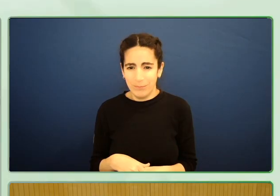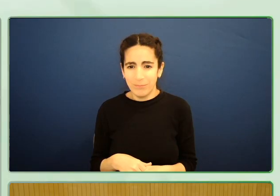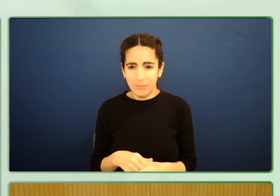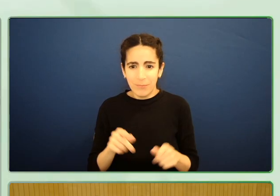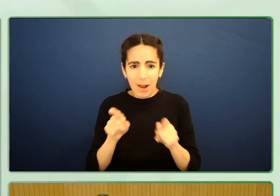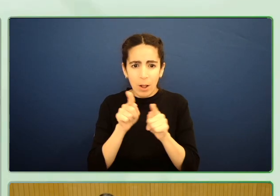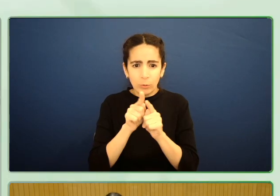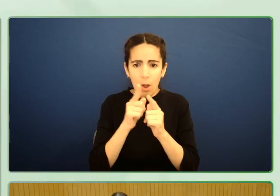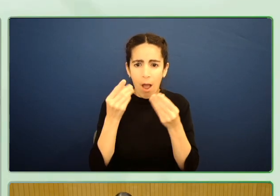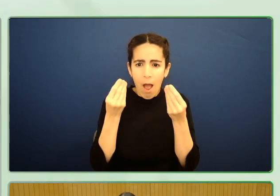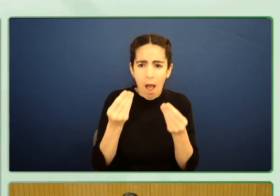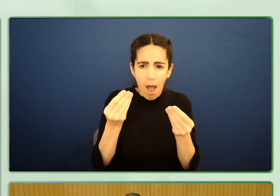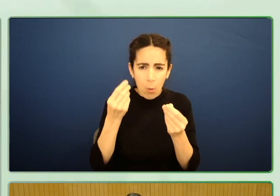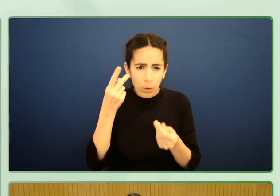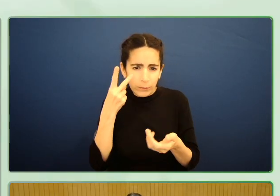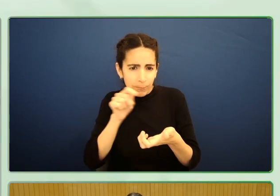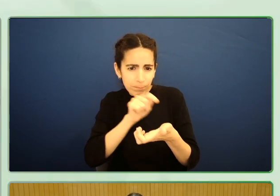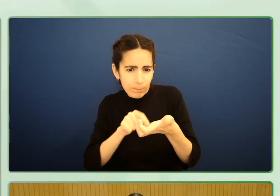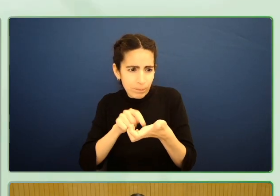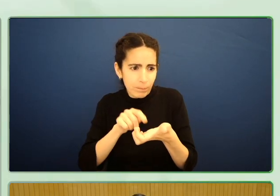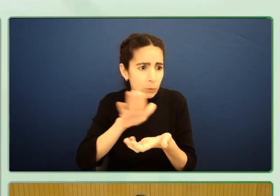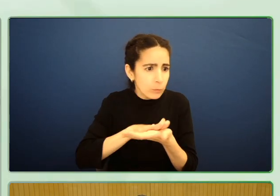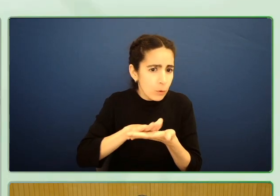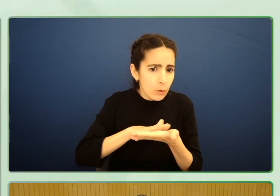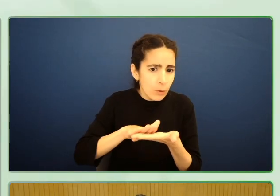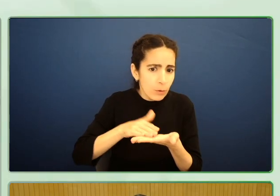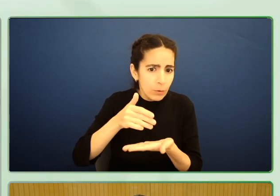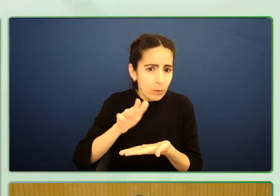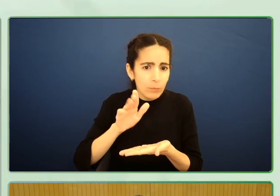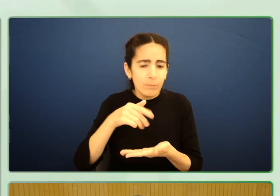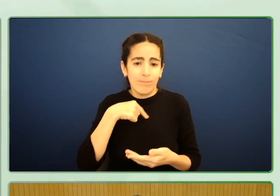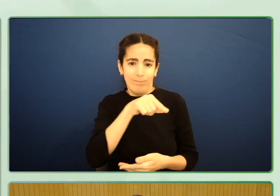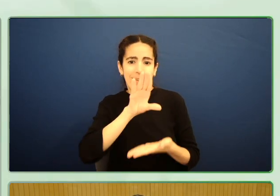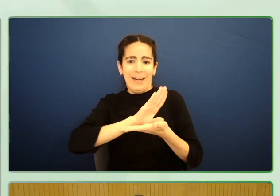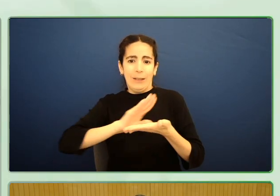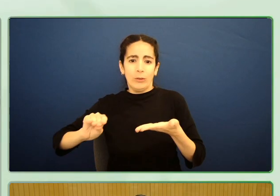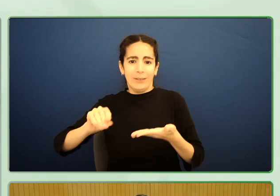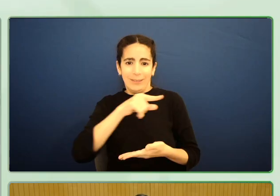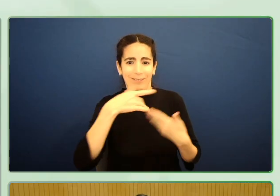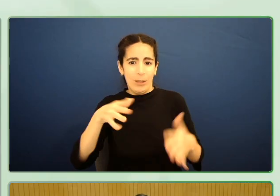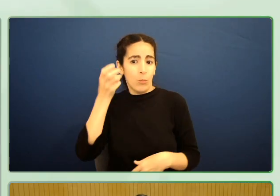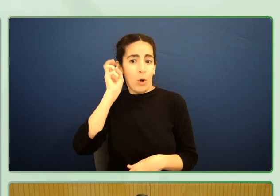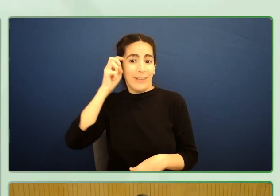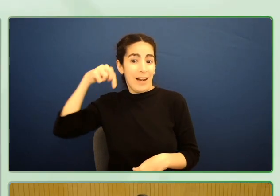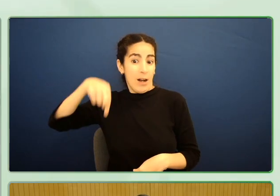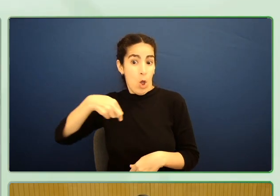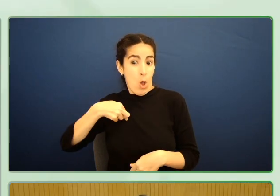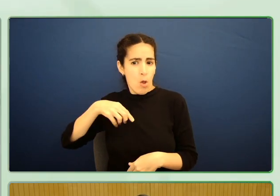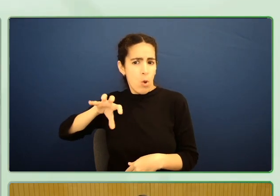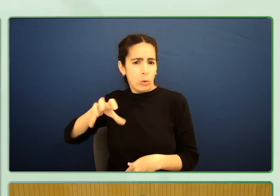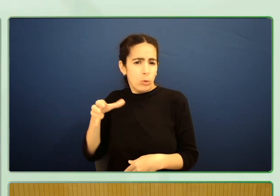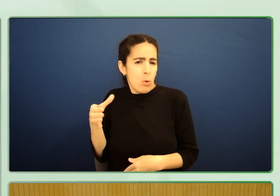Sorry. These are our results, you know, in Montenegro. It's a small country, and this kind of results, I can